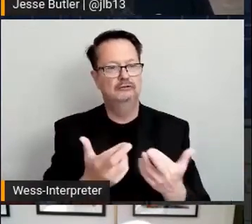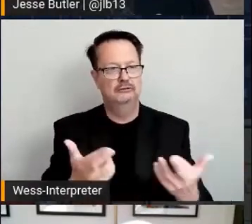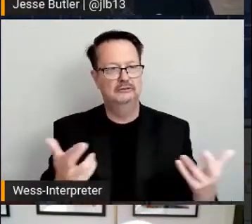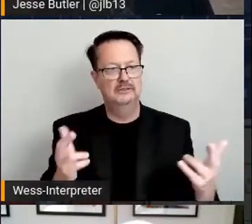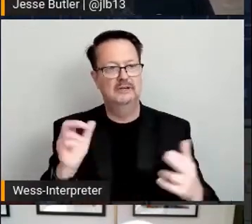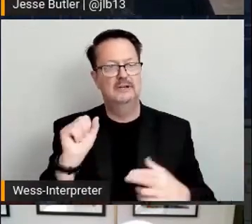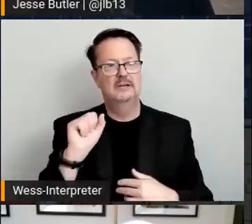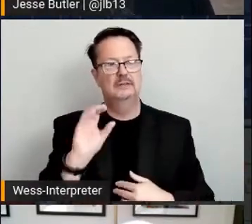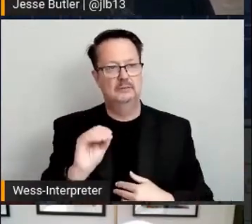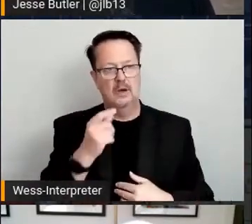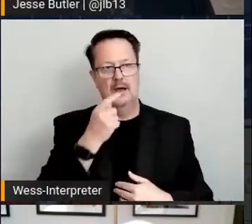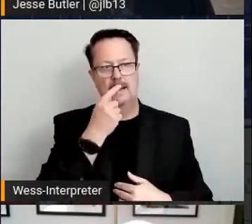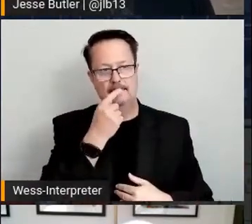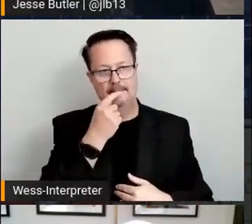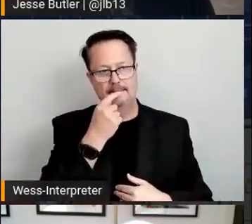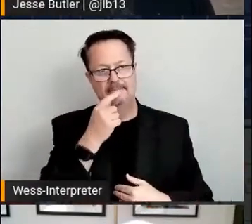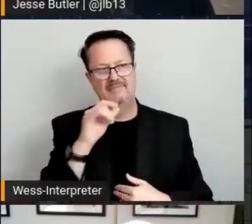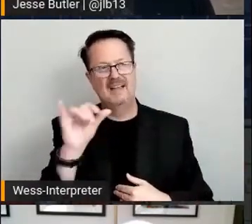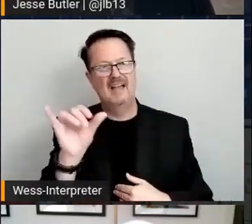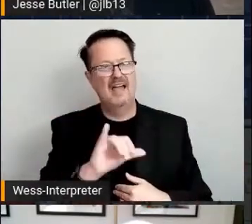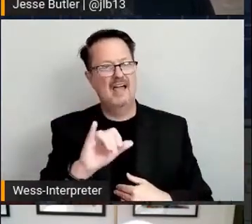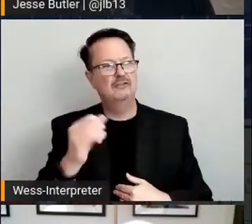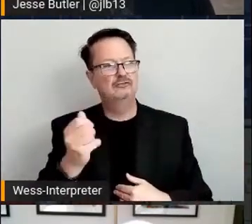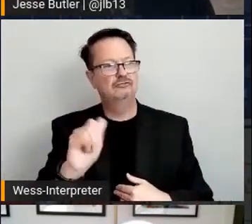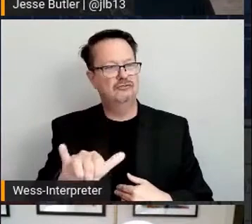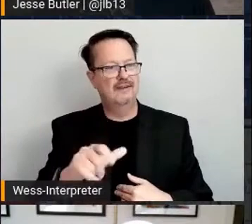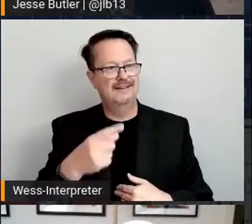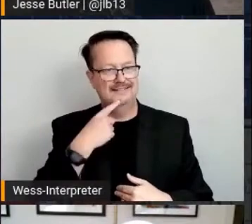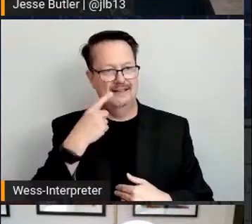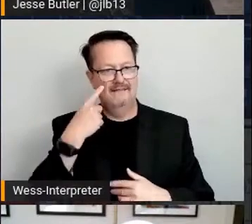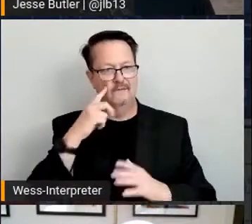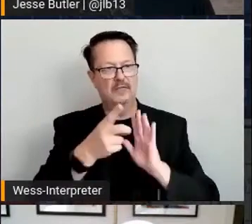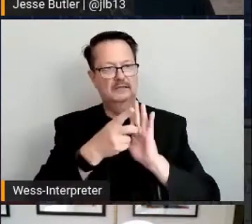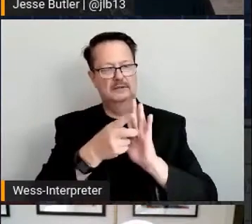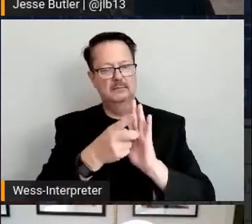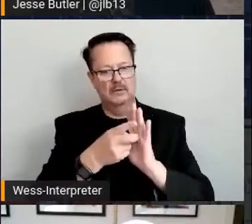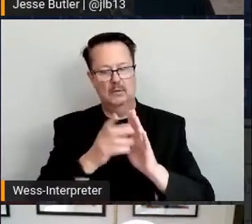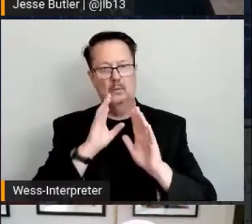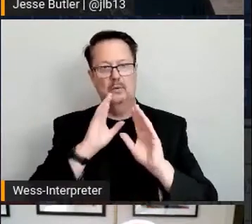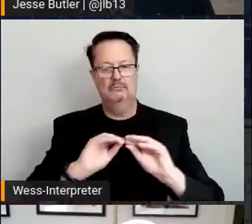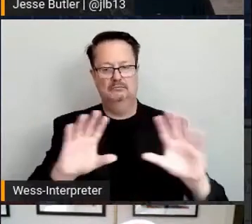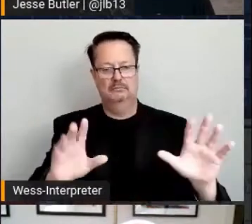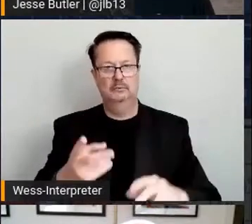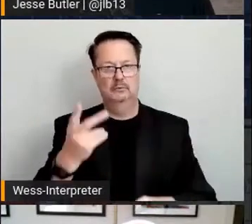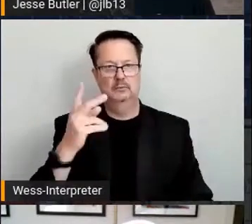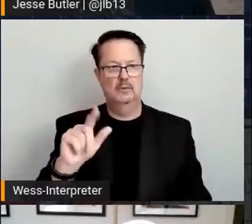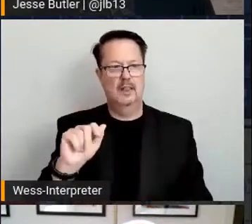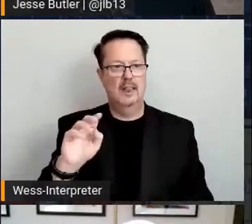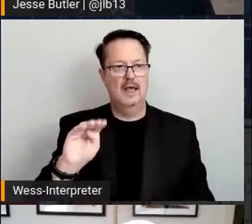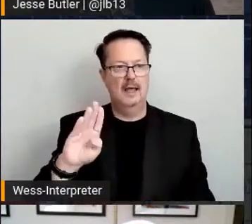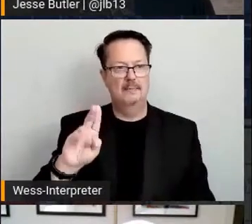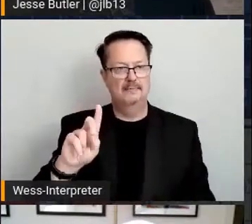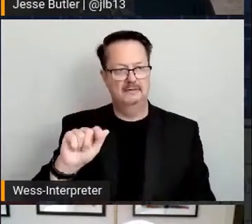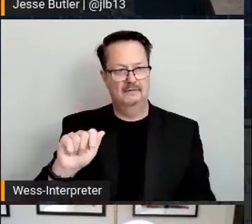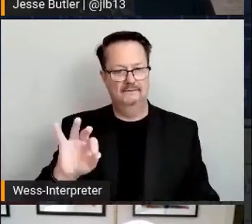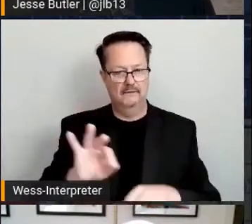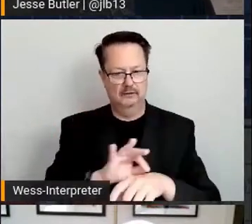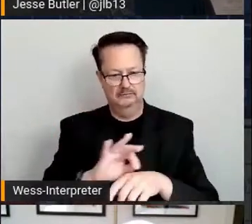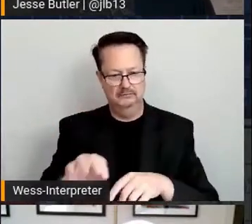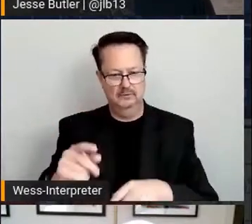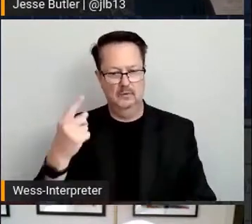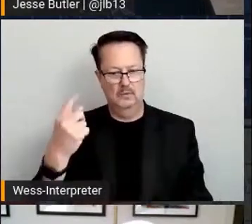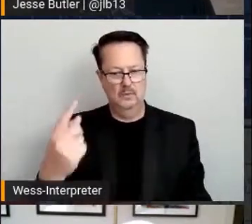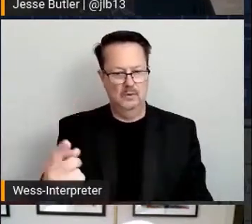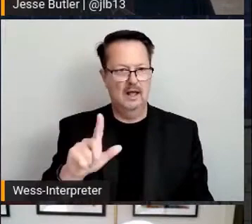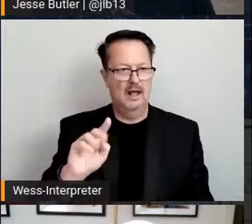So as Jay said, for this demo, we are deploying 2 Lambda functions, 1 DynamoDB table,